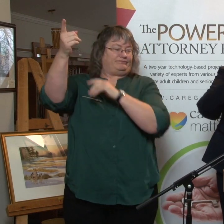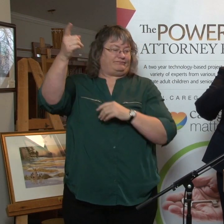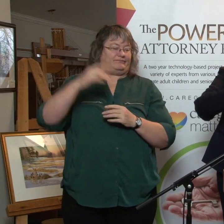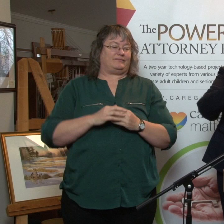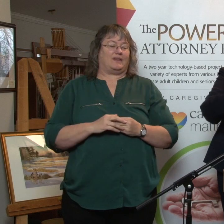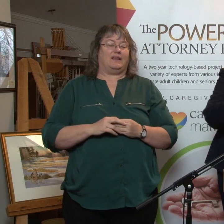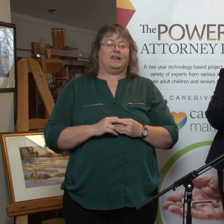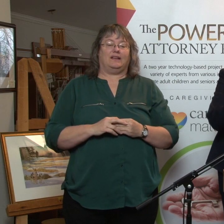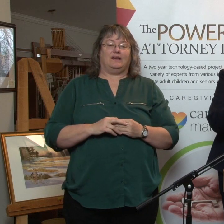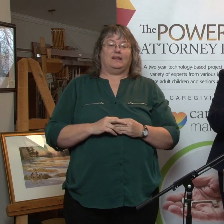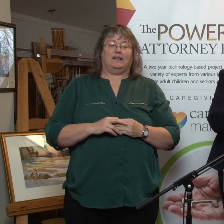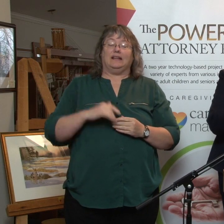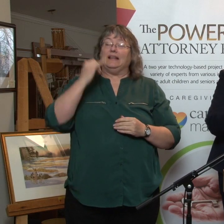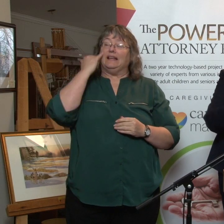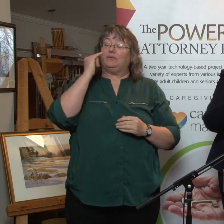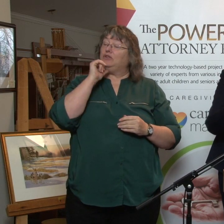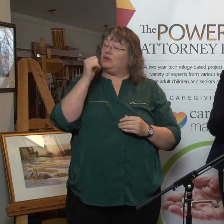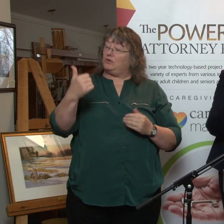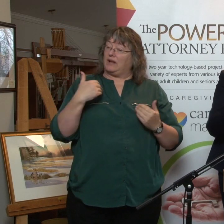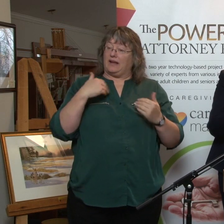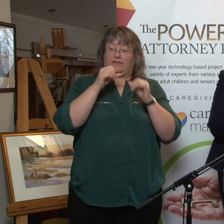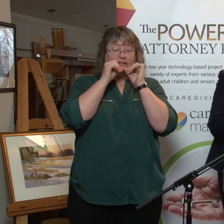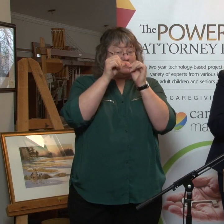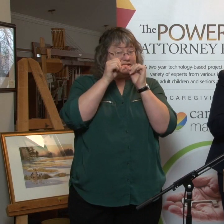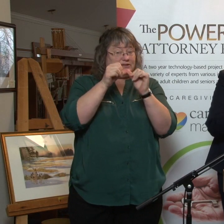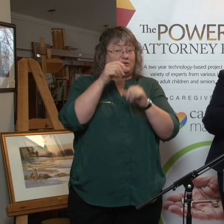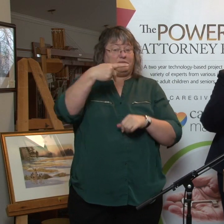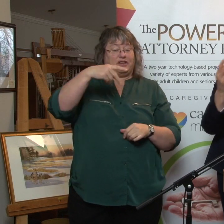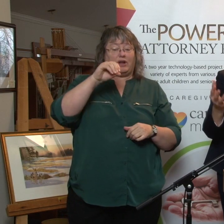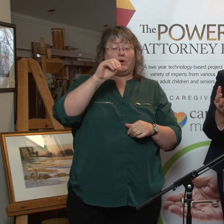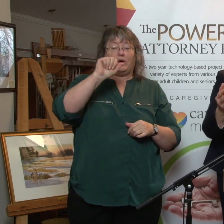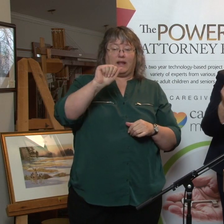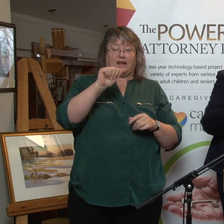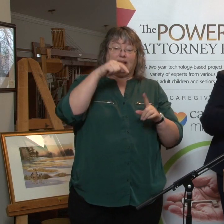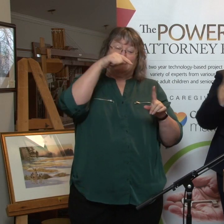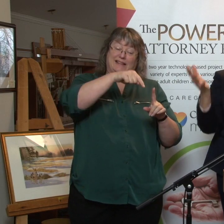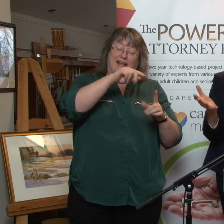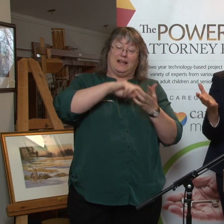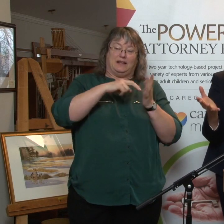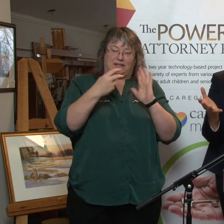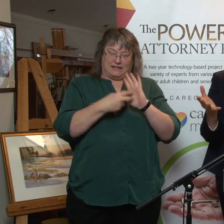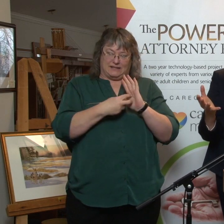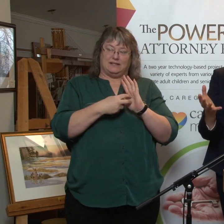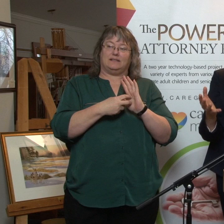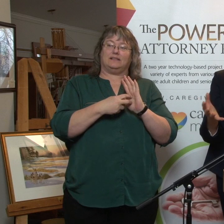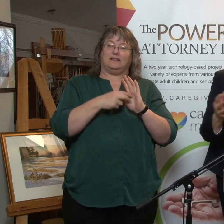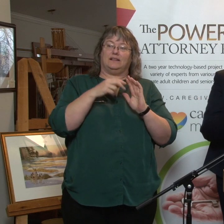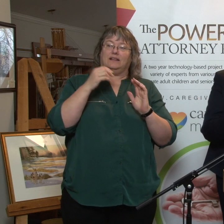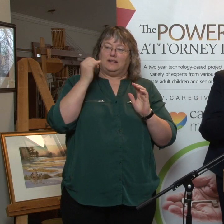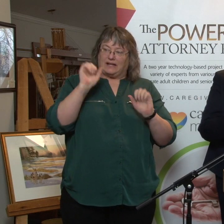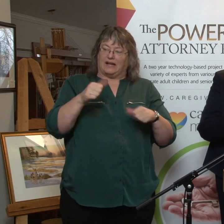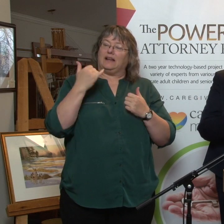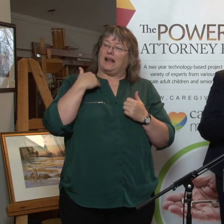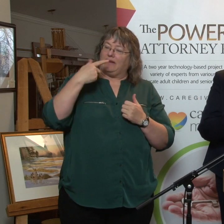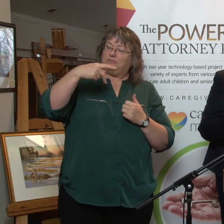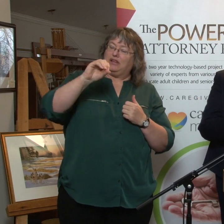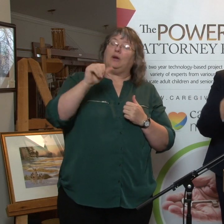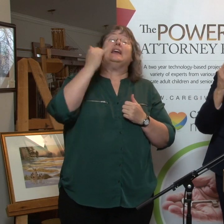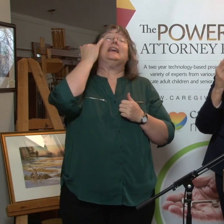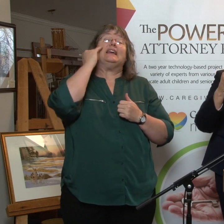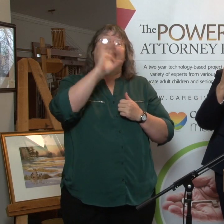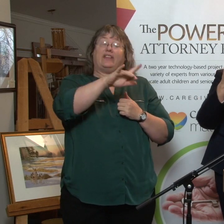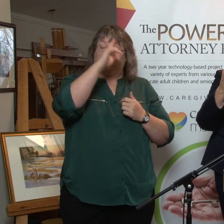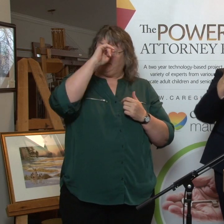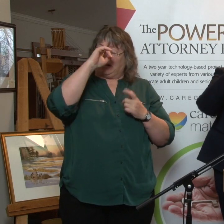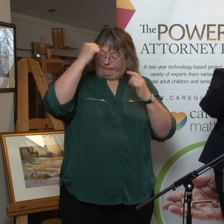no continuing power of attorney, remember, because that one allows you to have the power of attorney if indeed they become mentally incapable. So